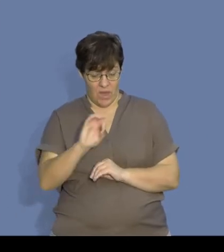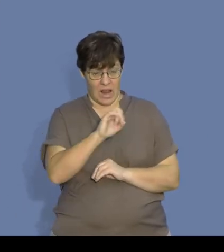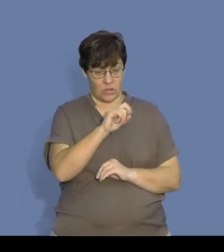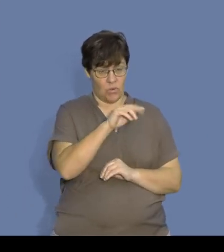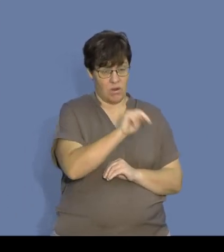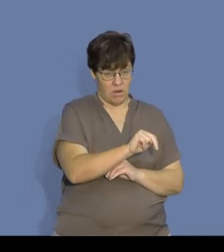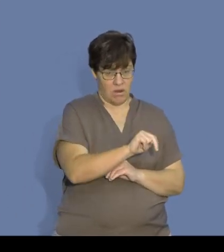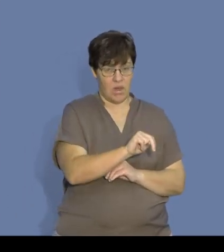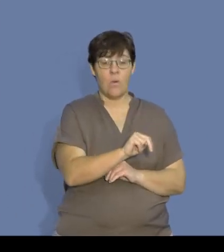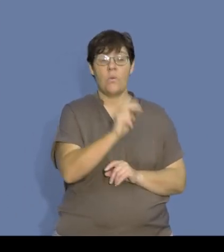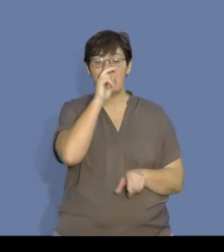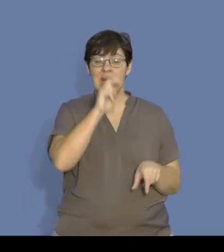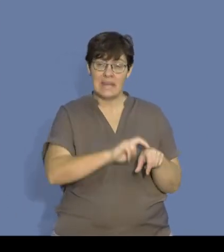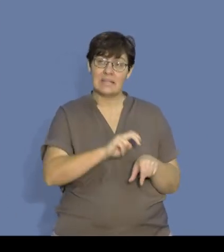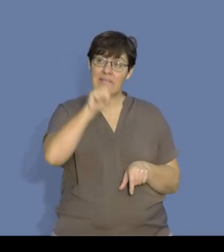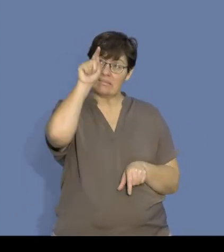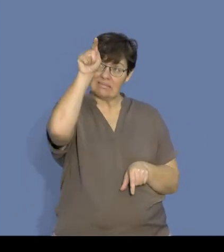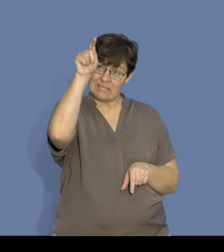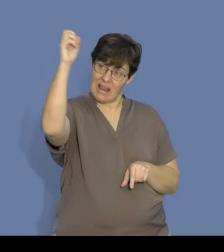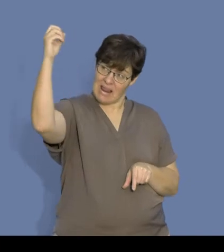light must be behaving as a particle.